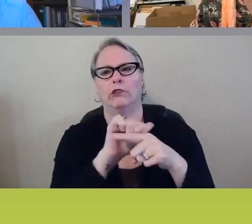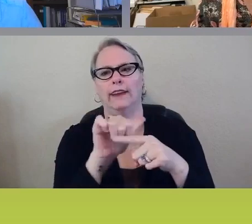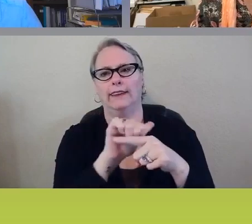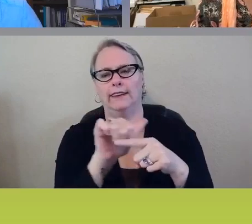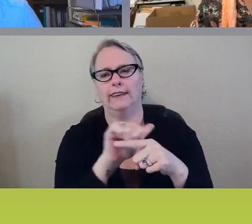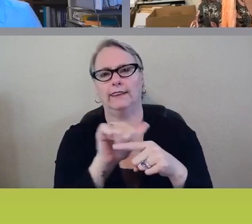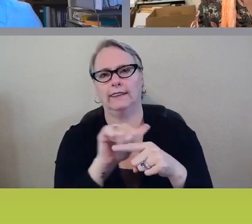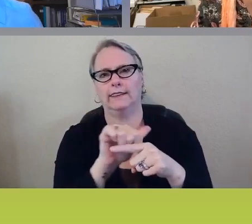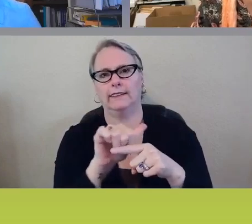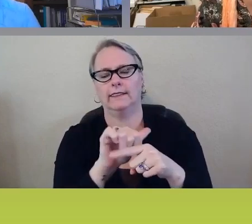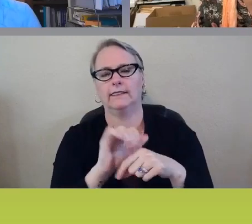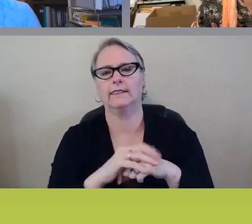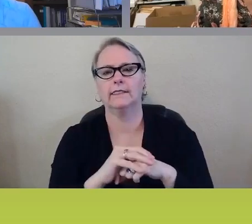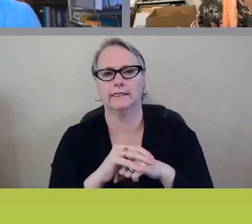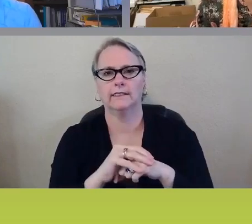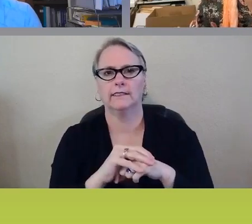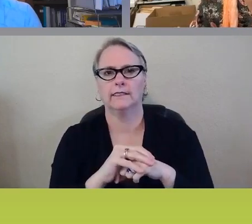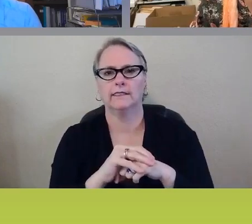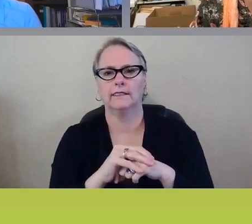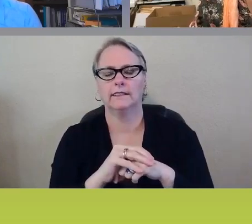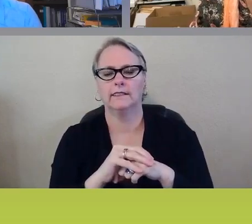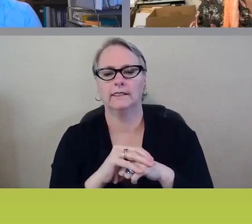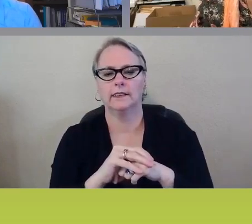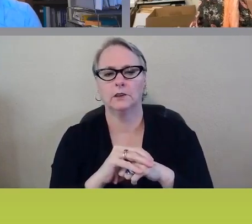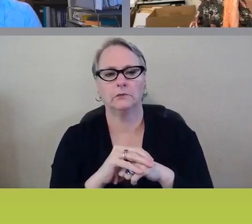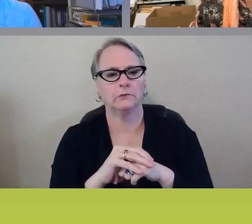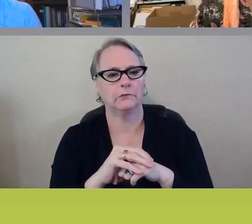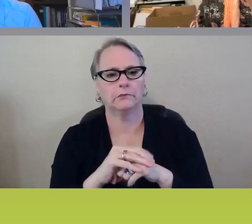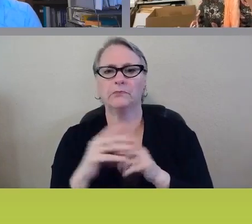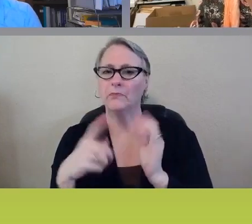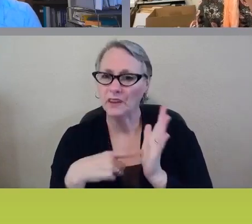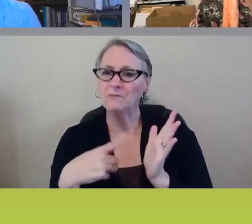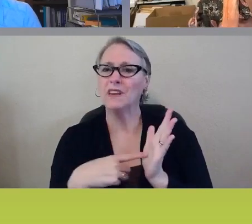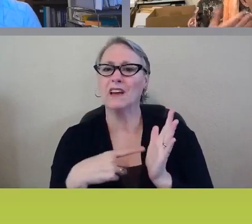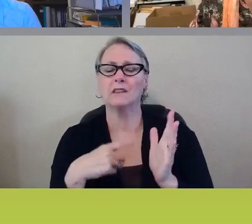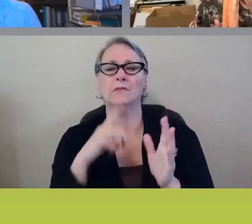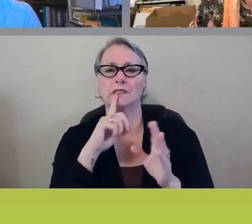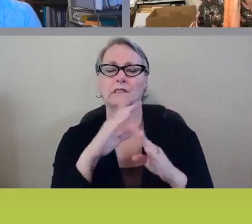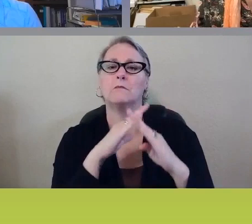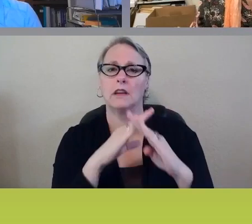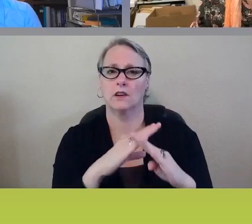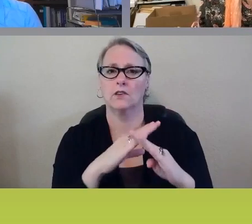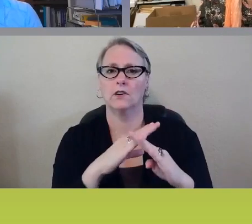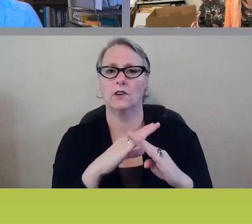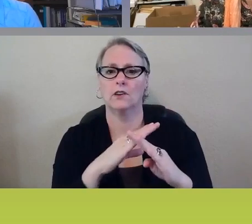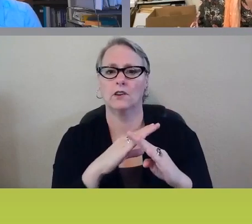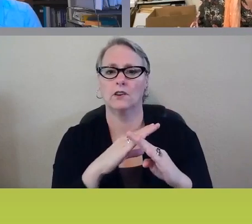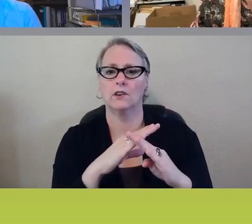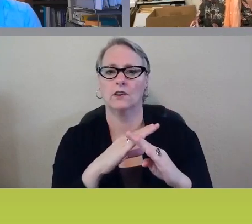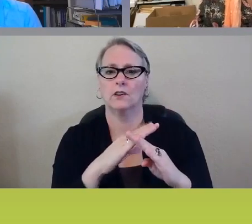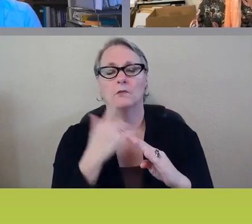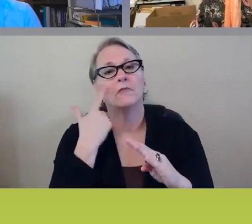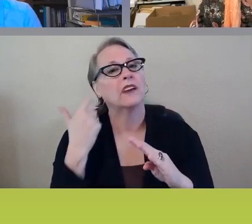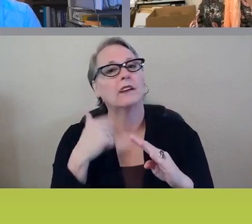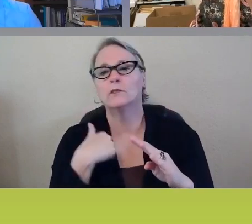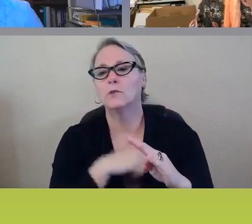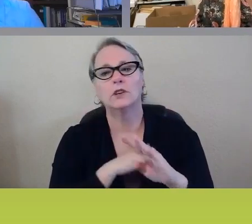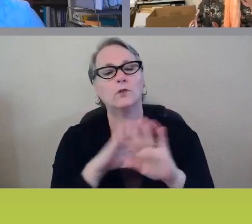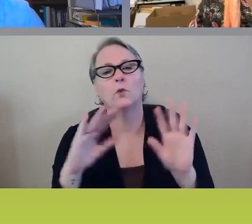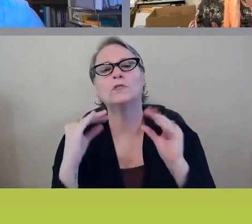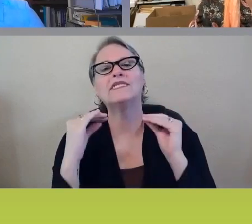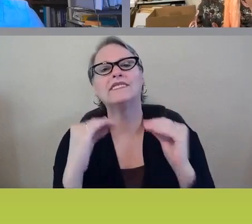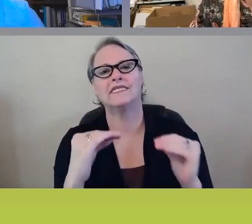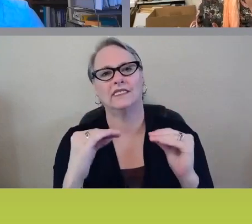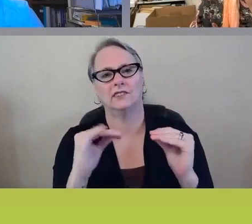that's sometimes it's a barrier, because it is not taught. So we